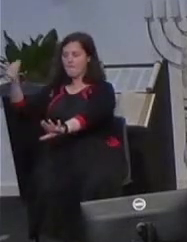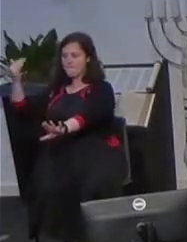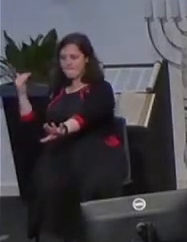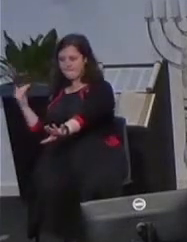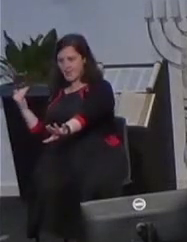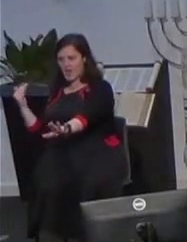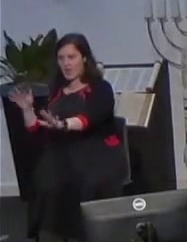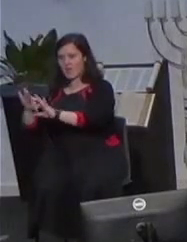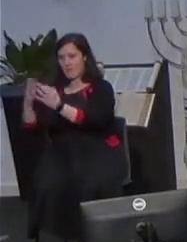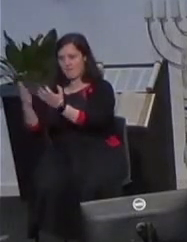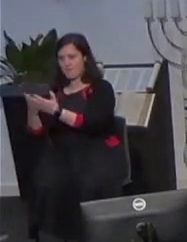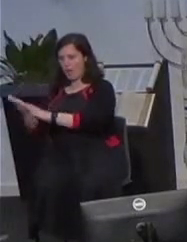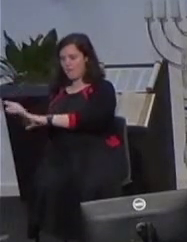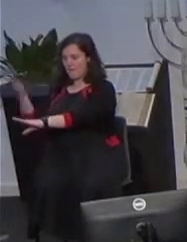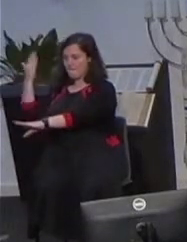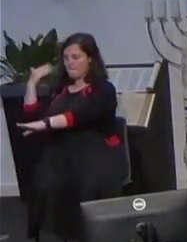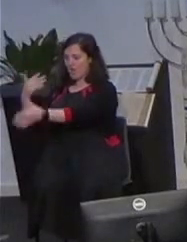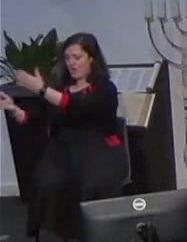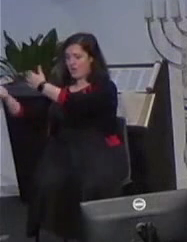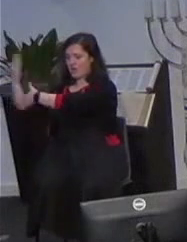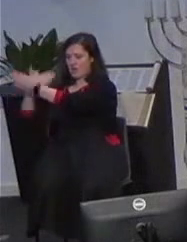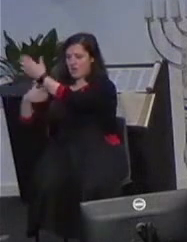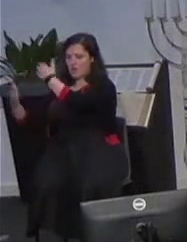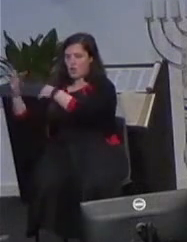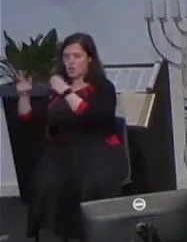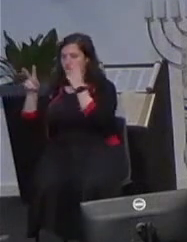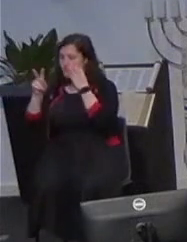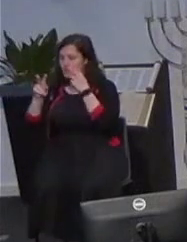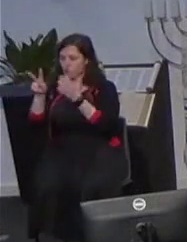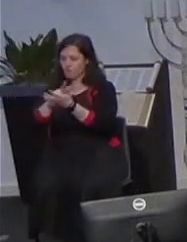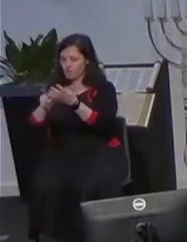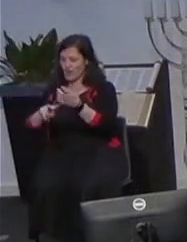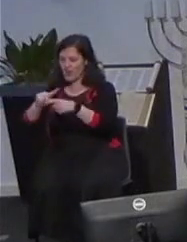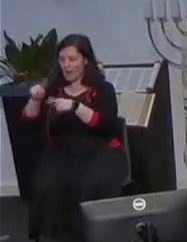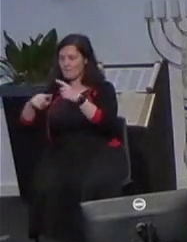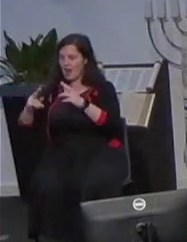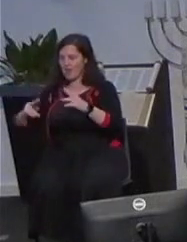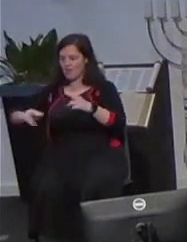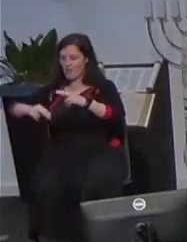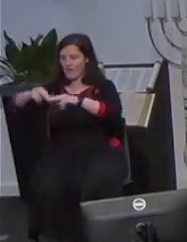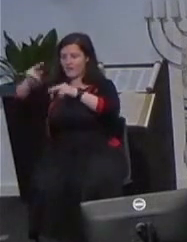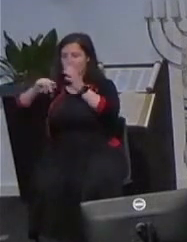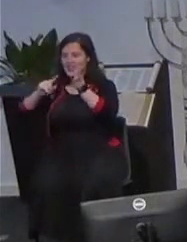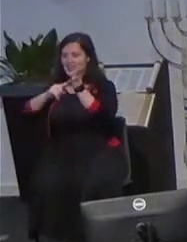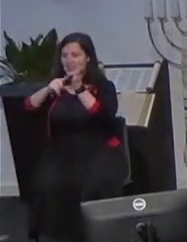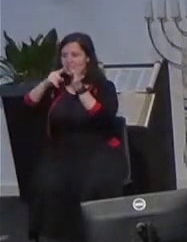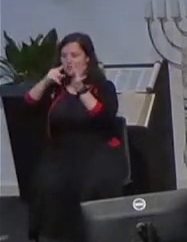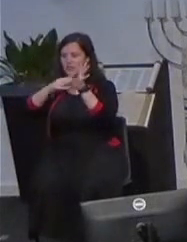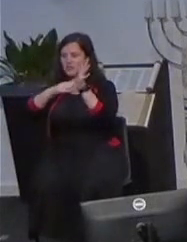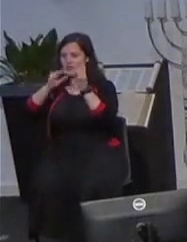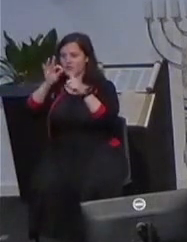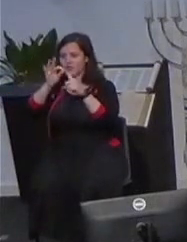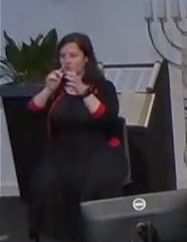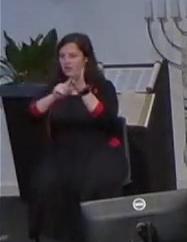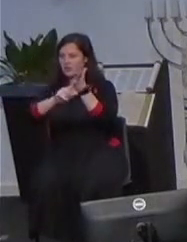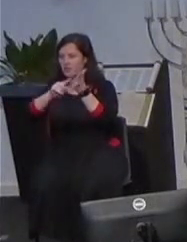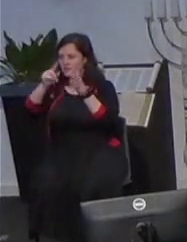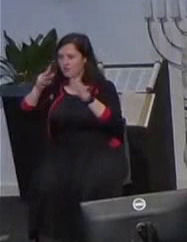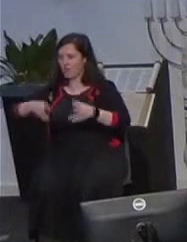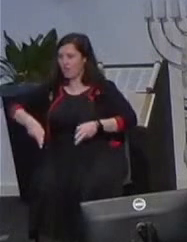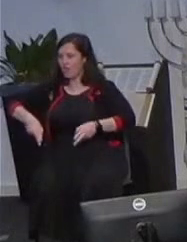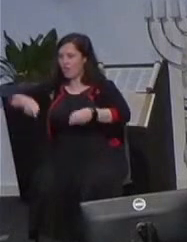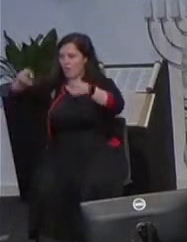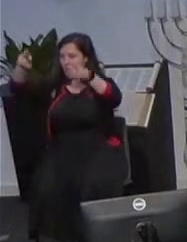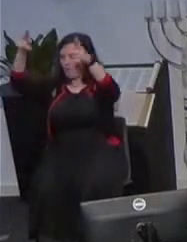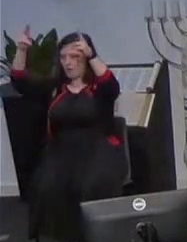of Israel and Judah were conquered. Their temple was destroyed and the people were scattered throughout the world. And the